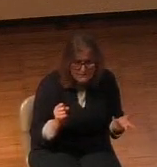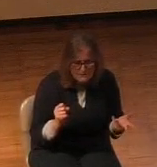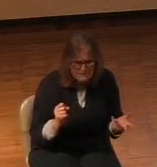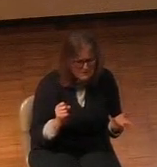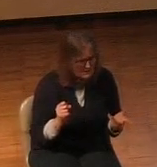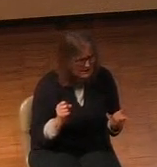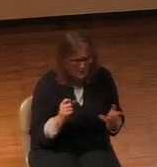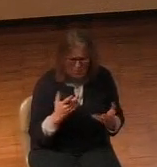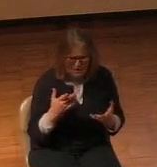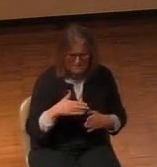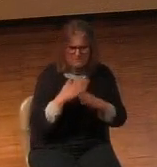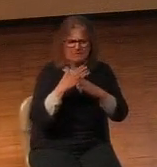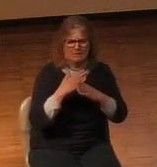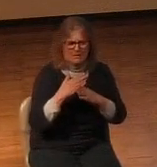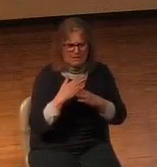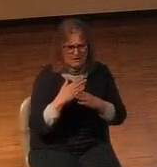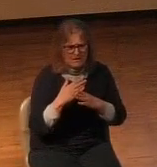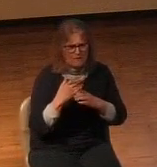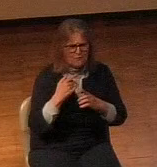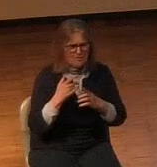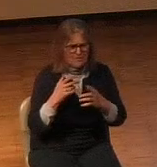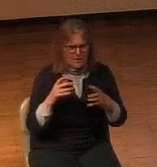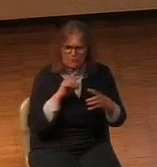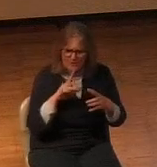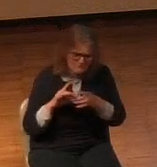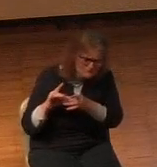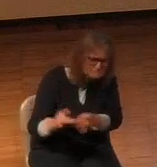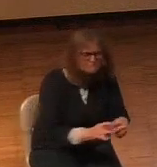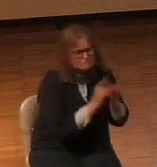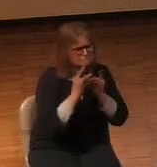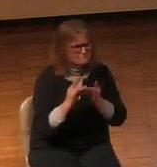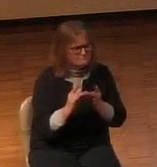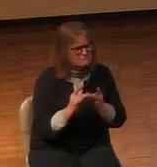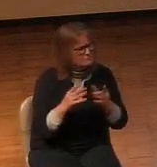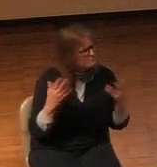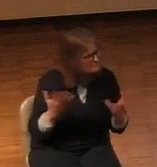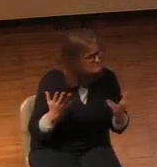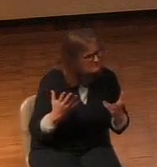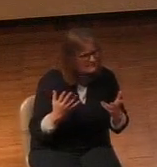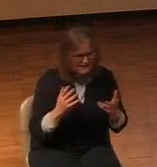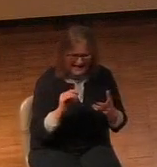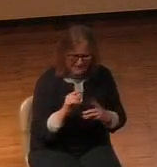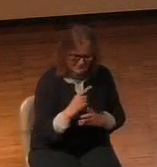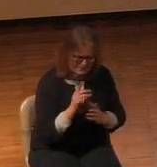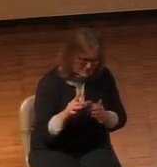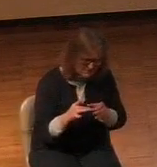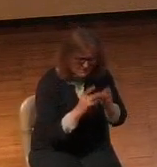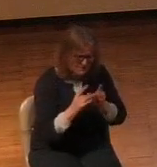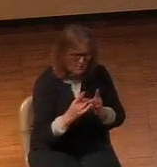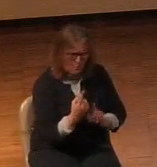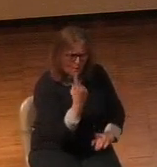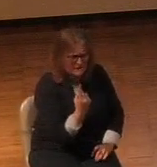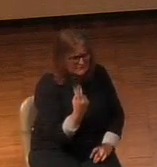From being together, connected, as one.